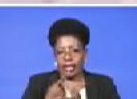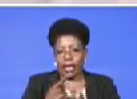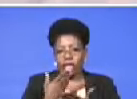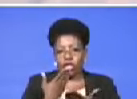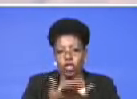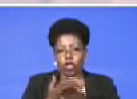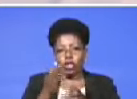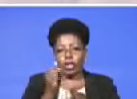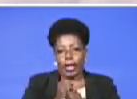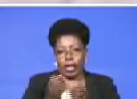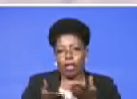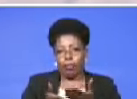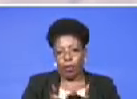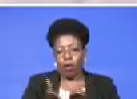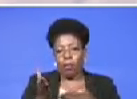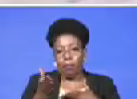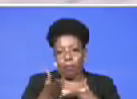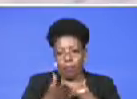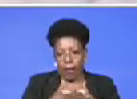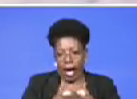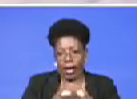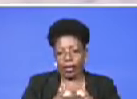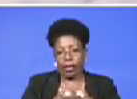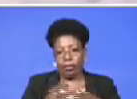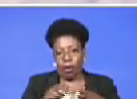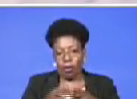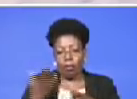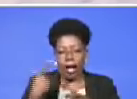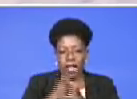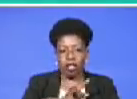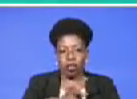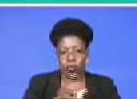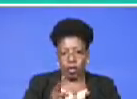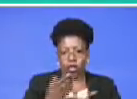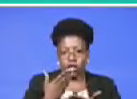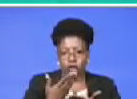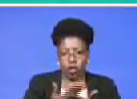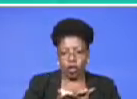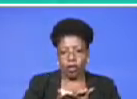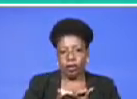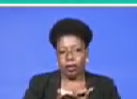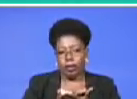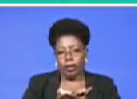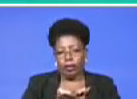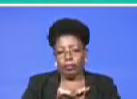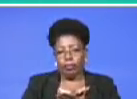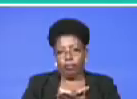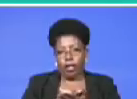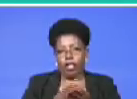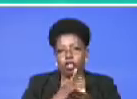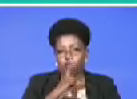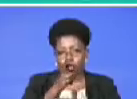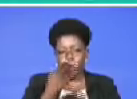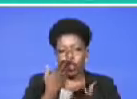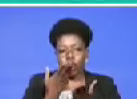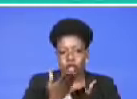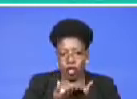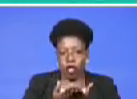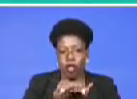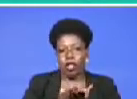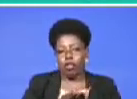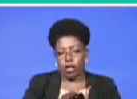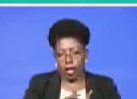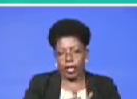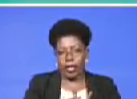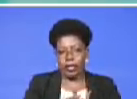kind of had some little difficulties the last couple of races, so it's good to see that she's back in swing. And it's a really good race yesterday, really